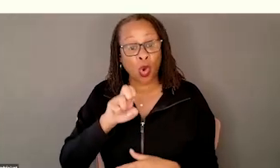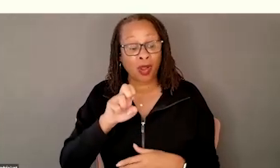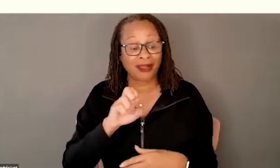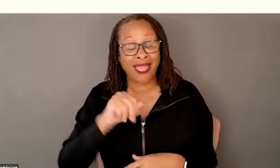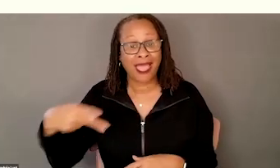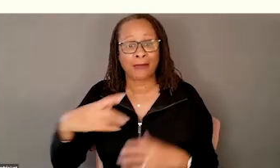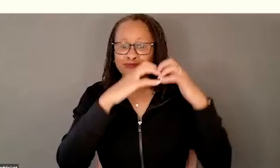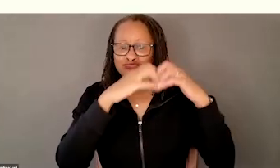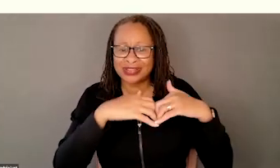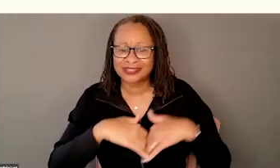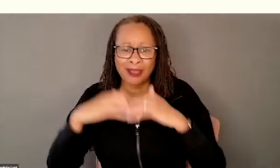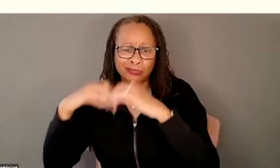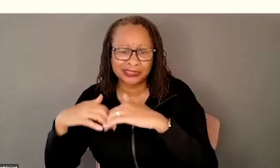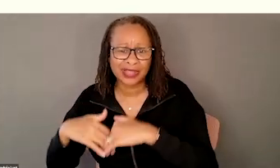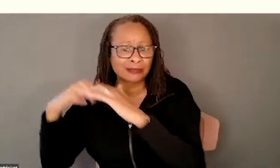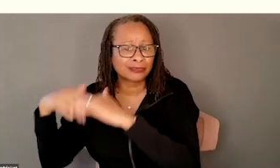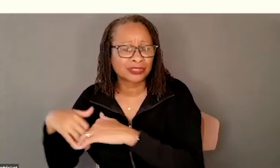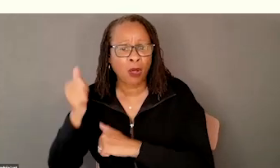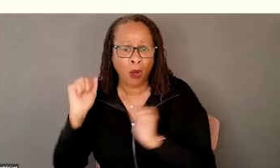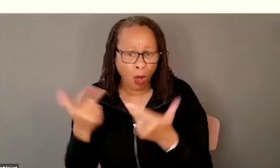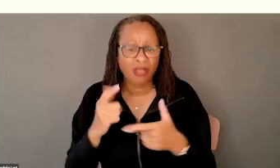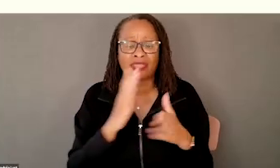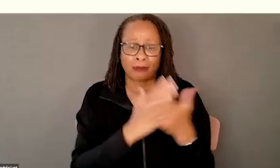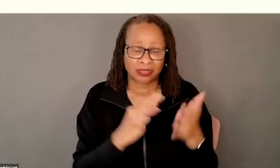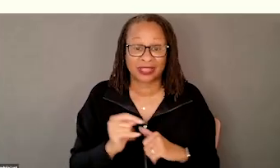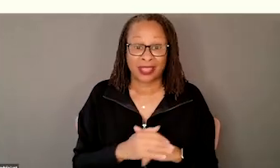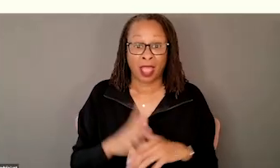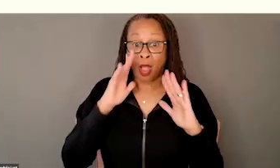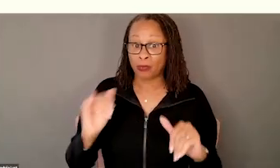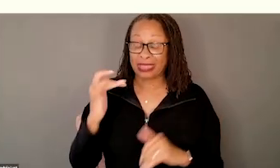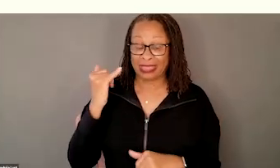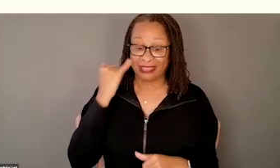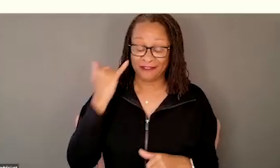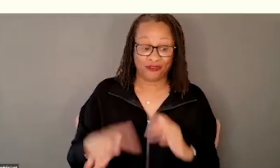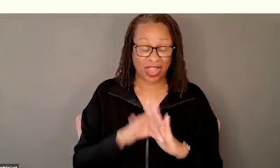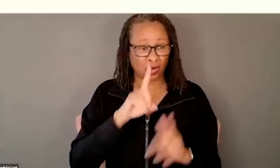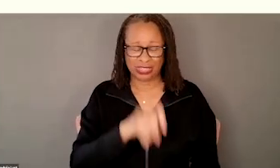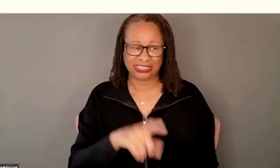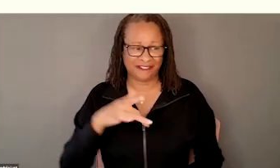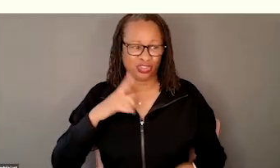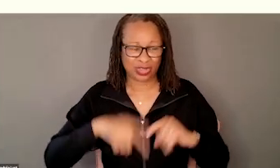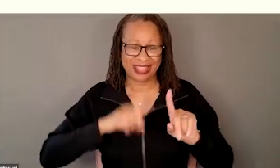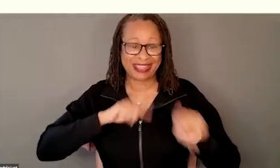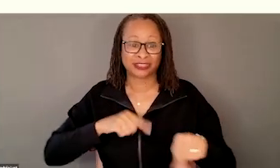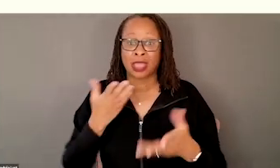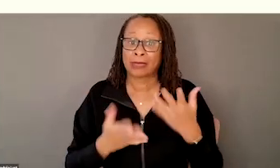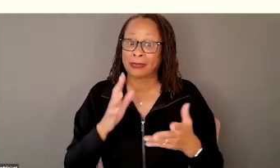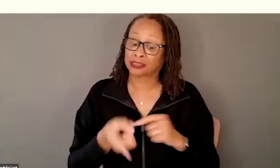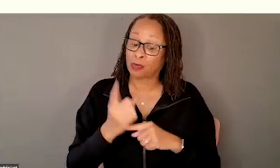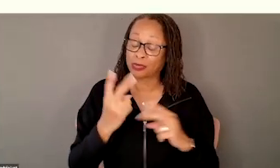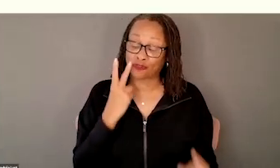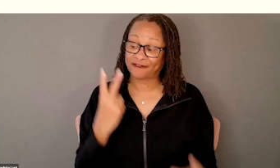of those different components. And so hopefully, if there's a question that you feel like you can't answer yet, it could be a moment of reflection for you to